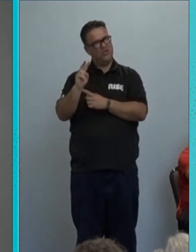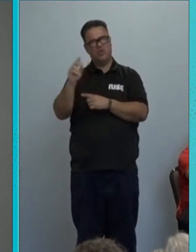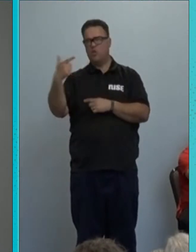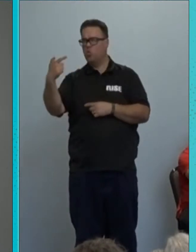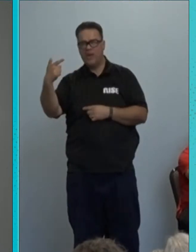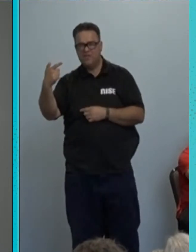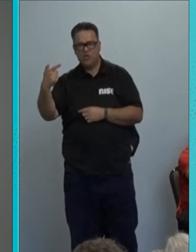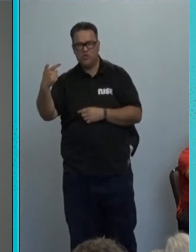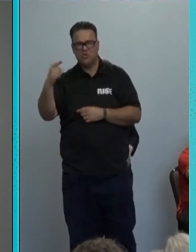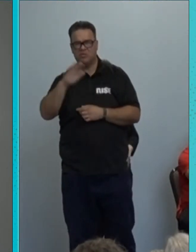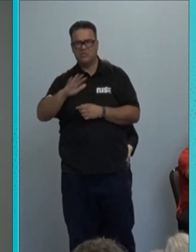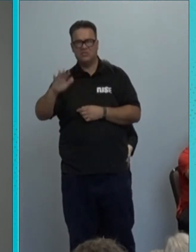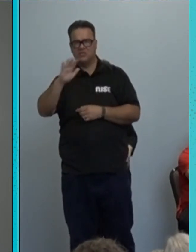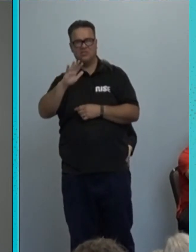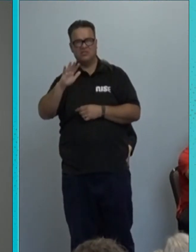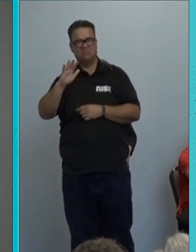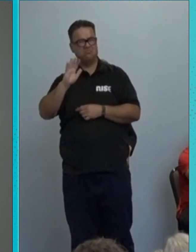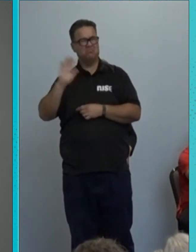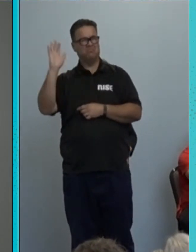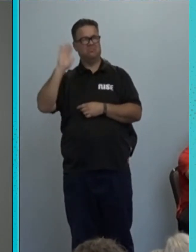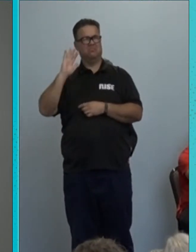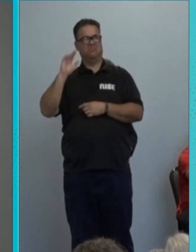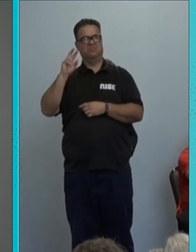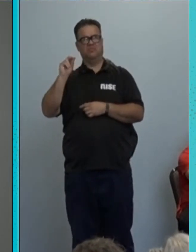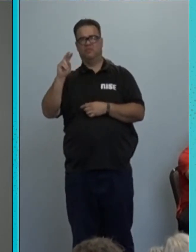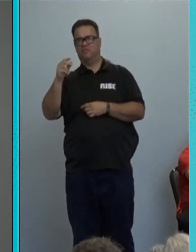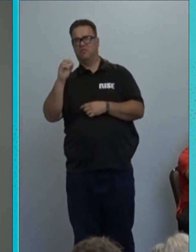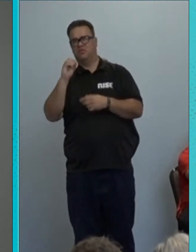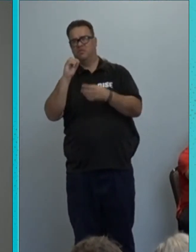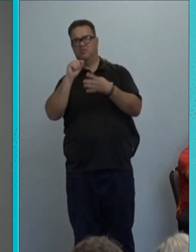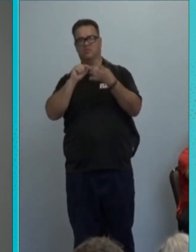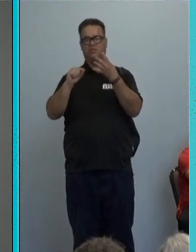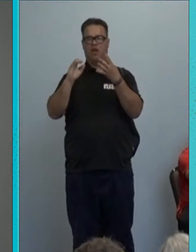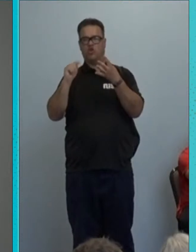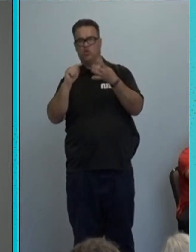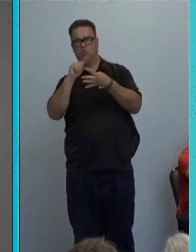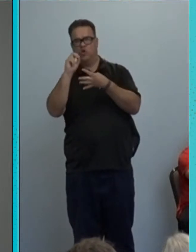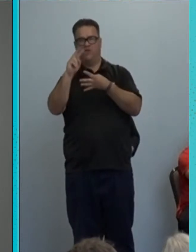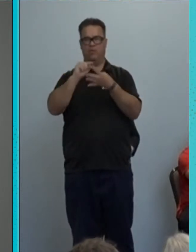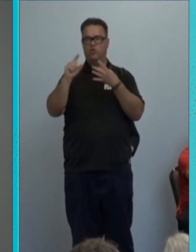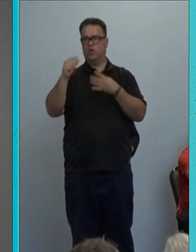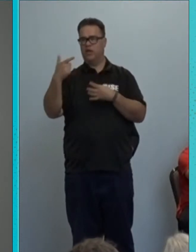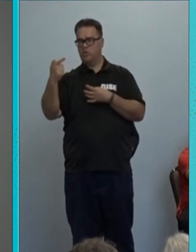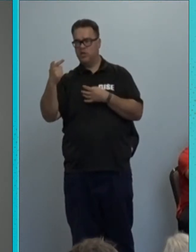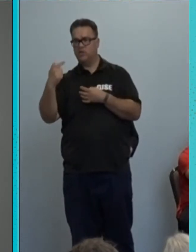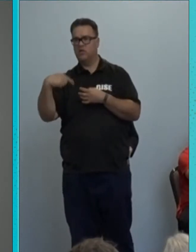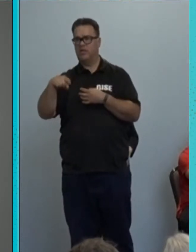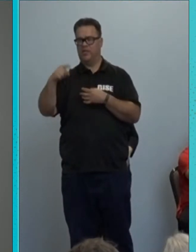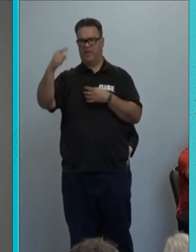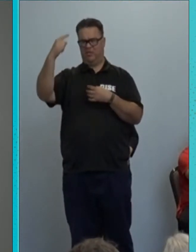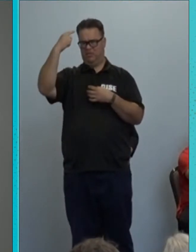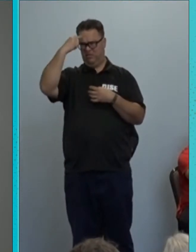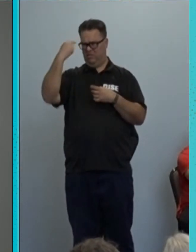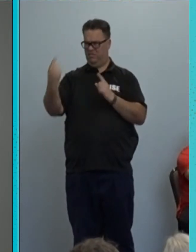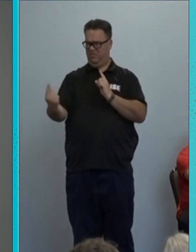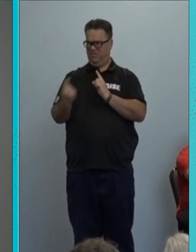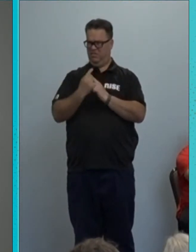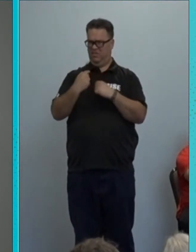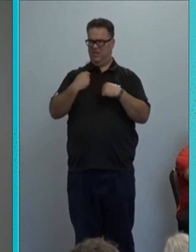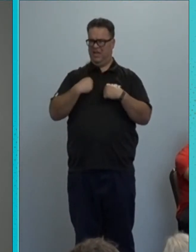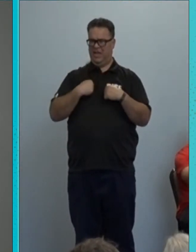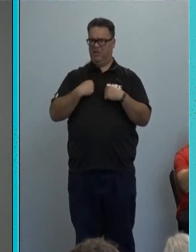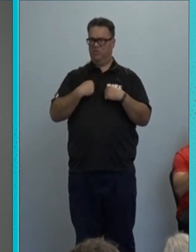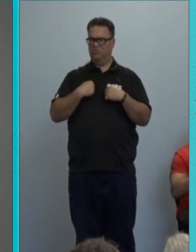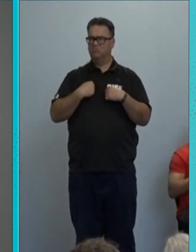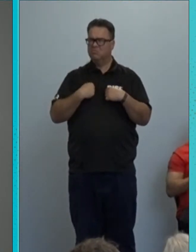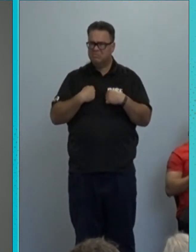21st, or anyway, it was sometime around October, November 2021, they thought I was